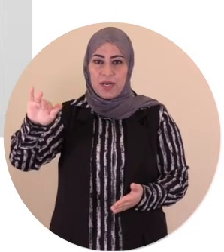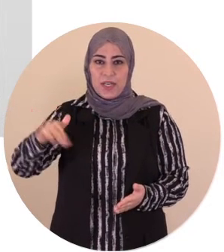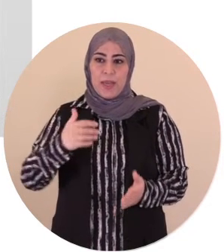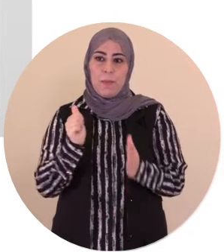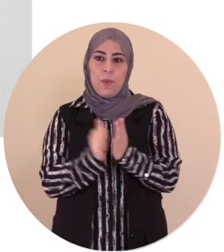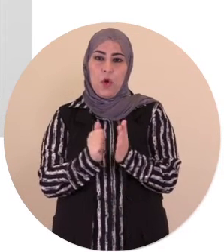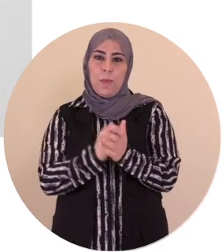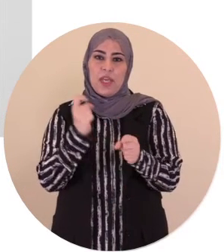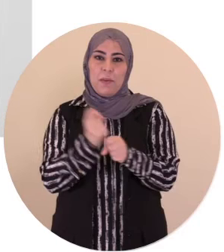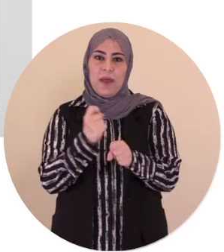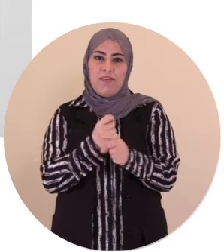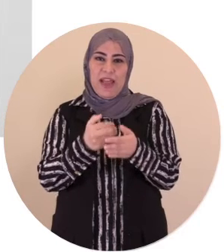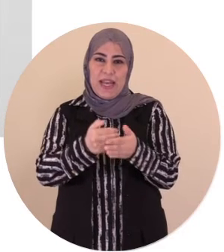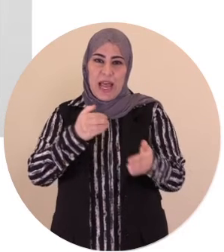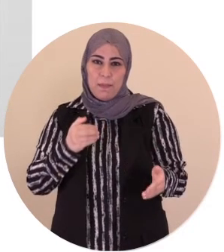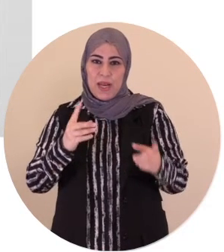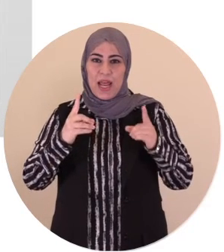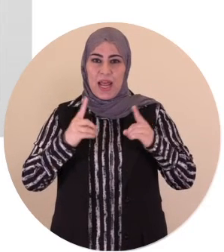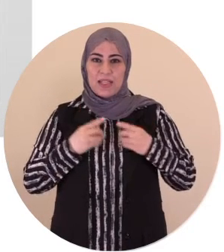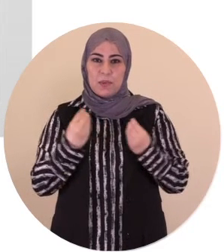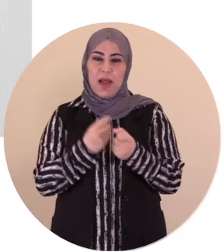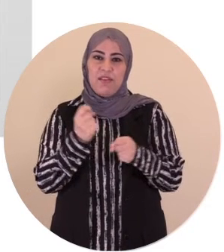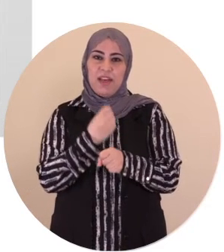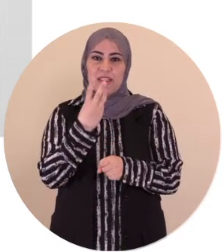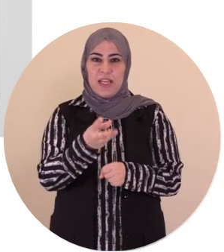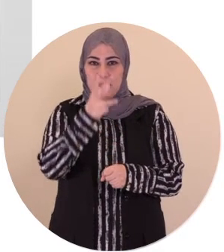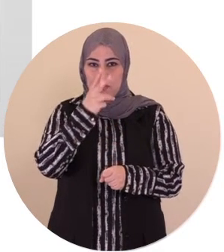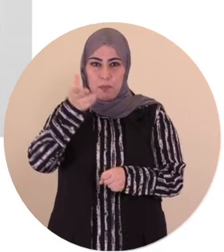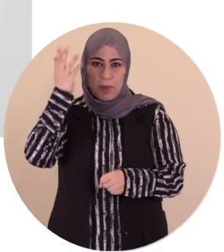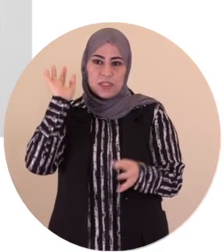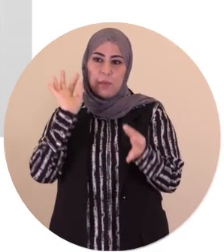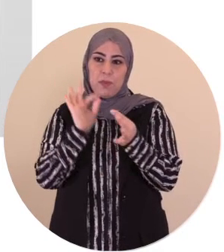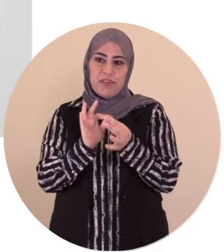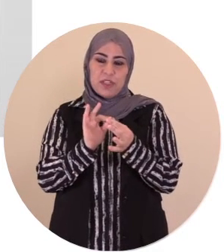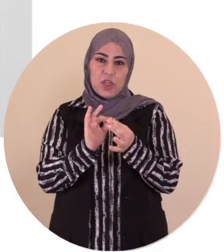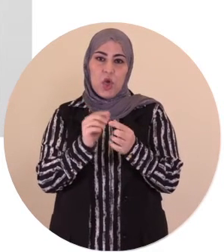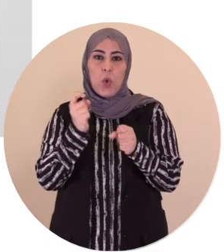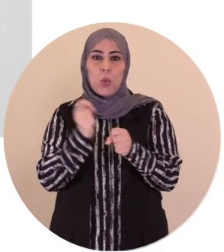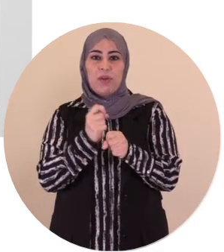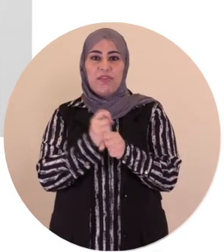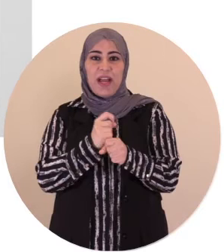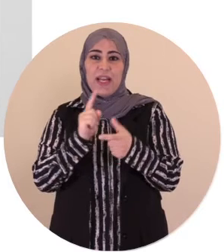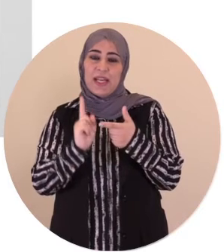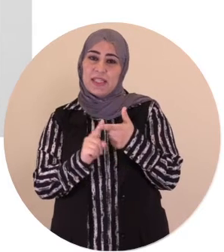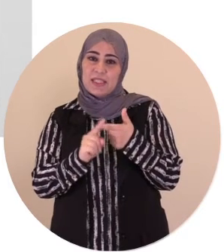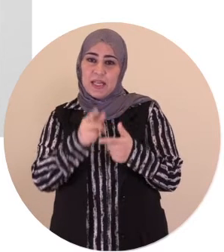want to display always has had and the verb in the past participle. I could also say,